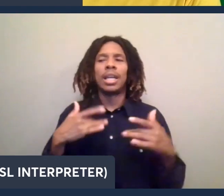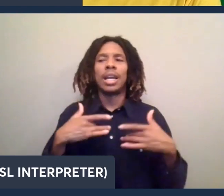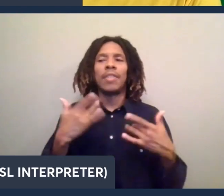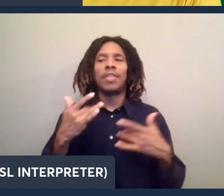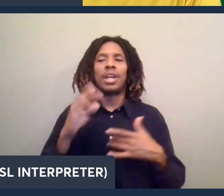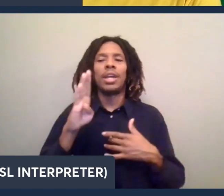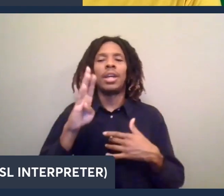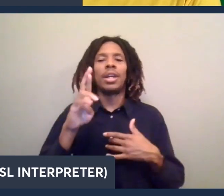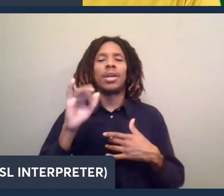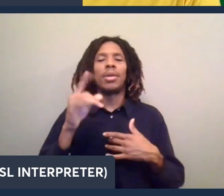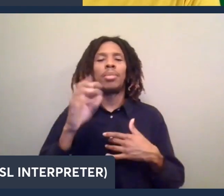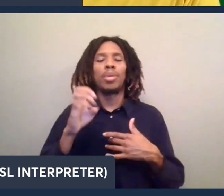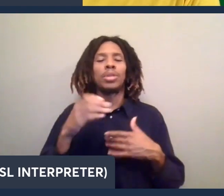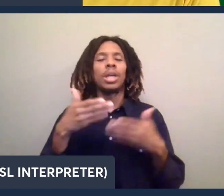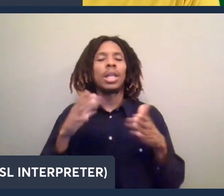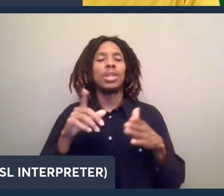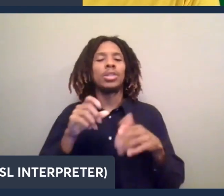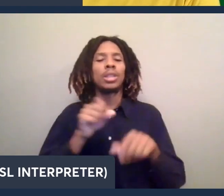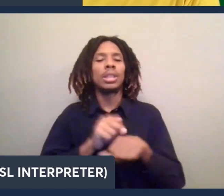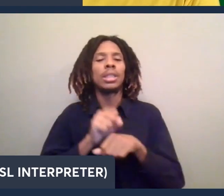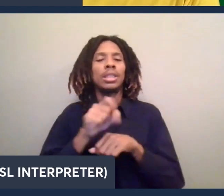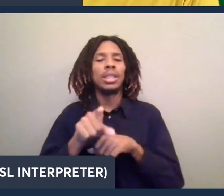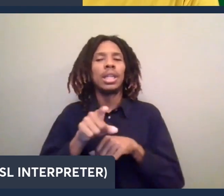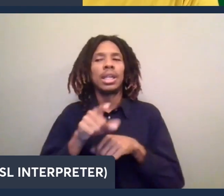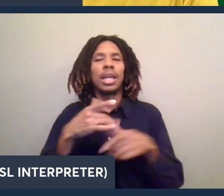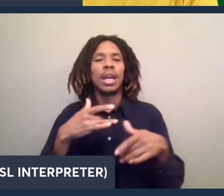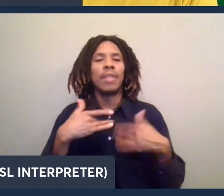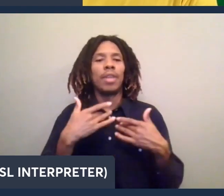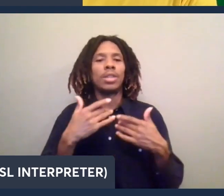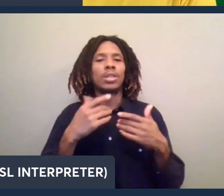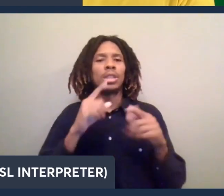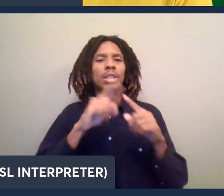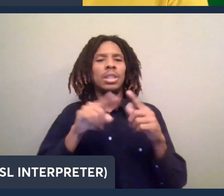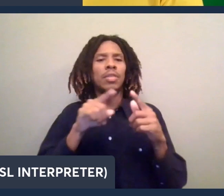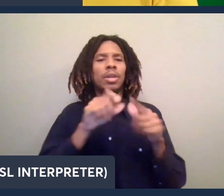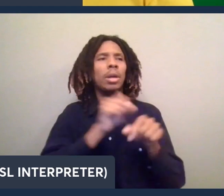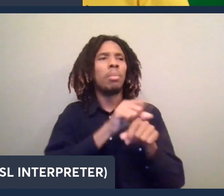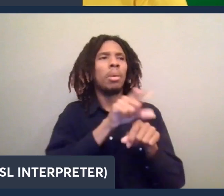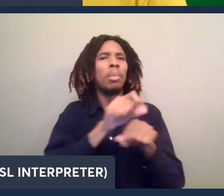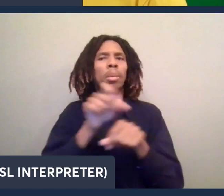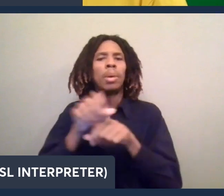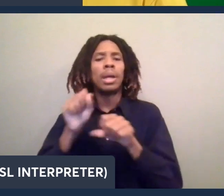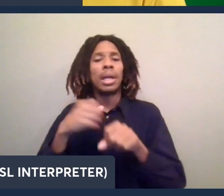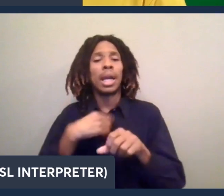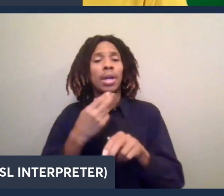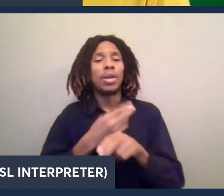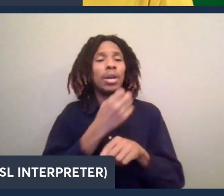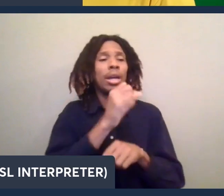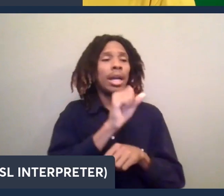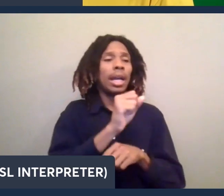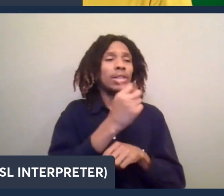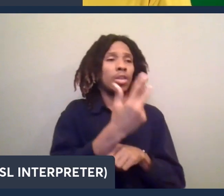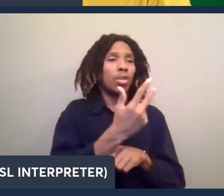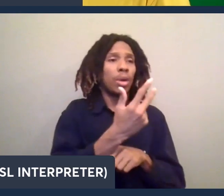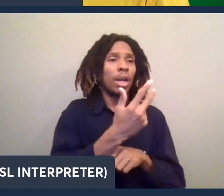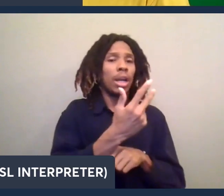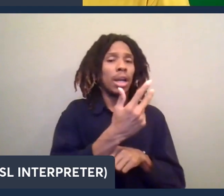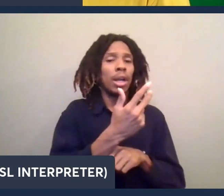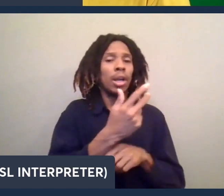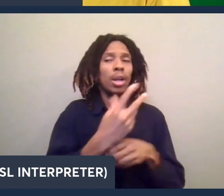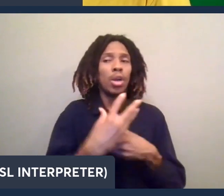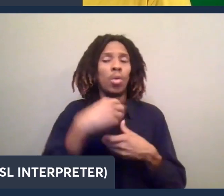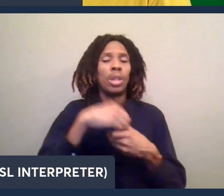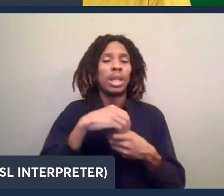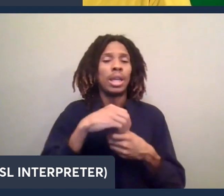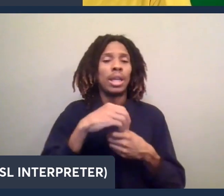you send events to multiple destinations, right? So can I use S3 event notifications natively within EventBridge? So